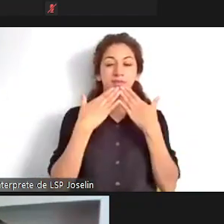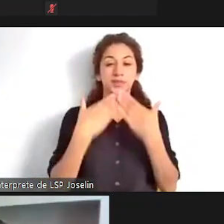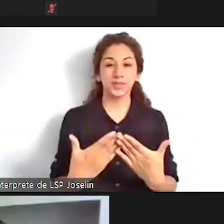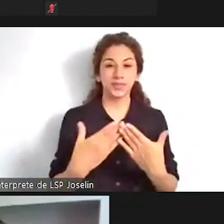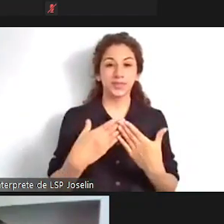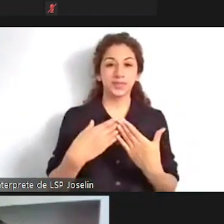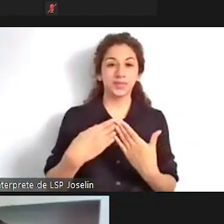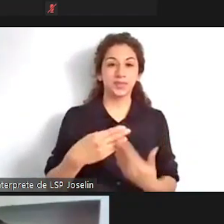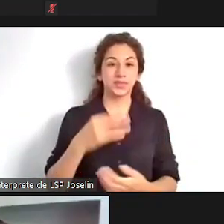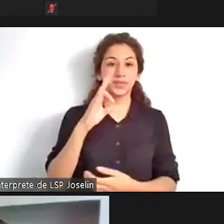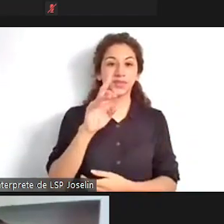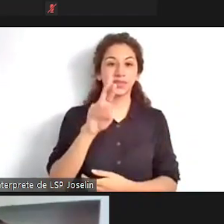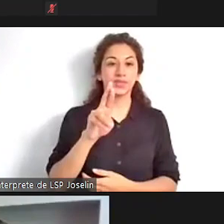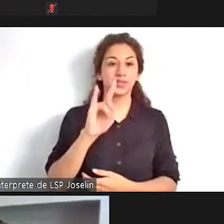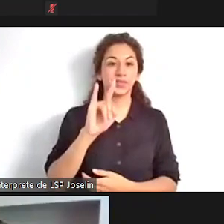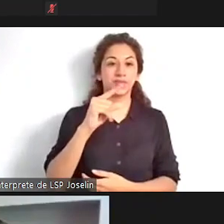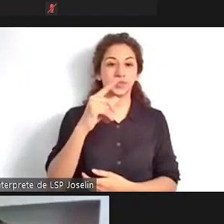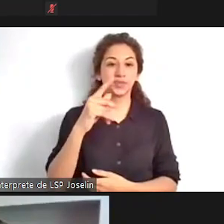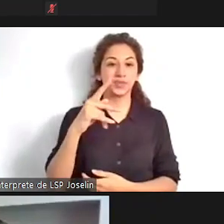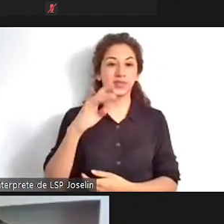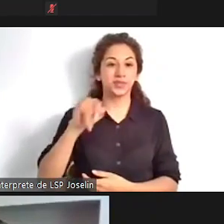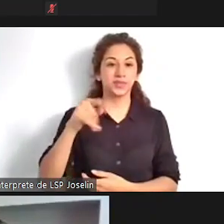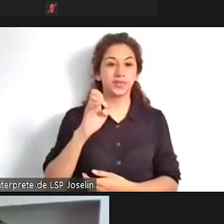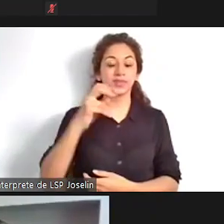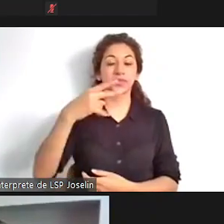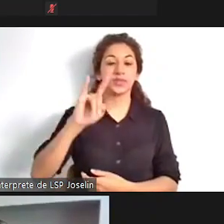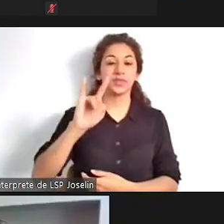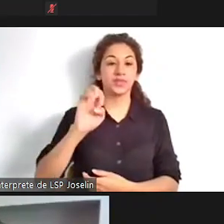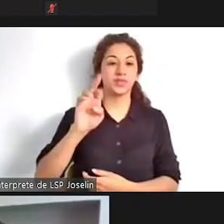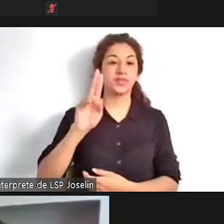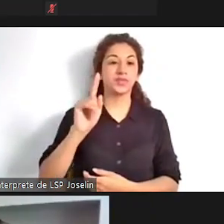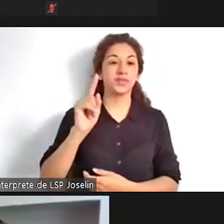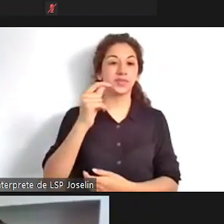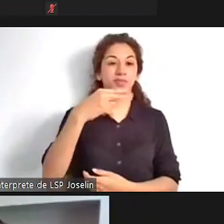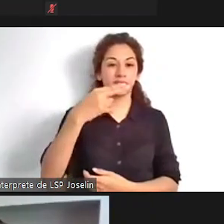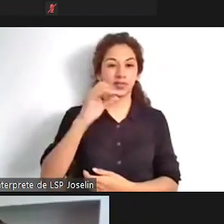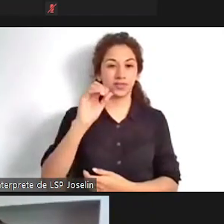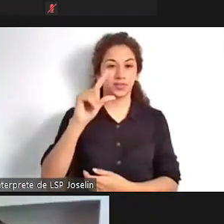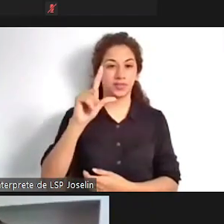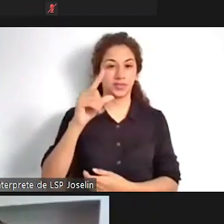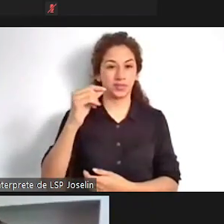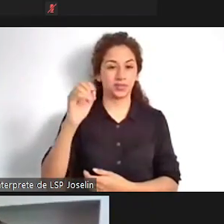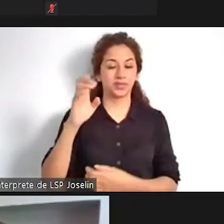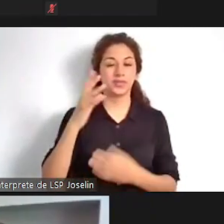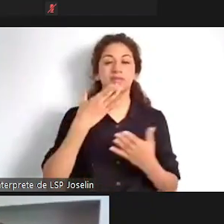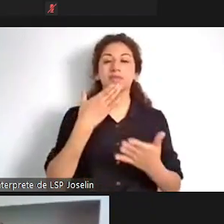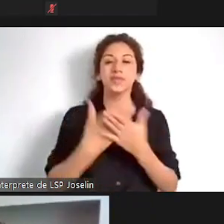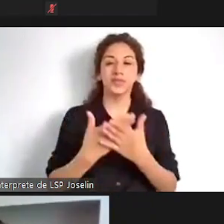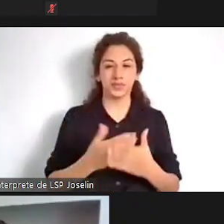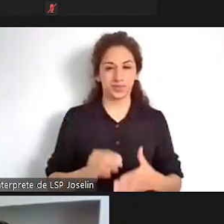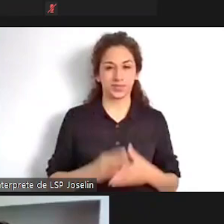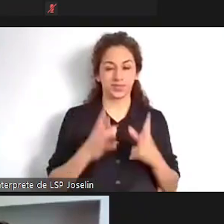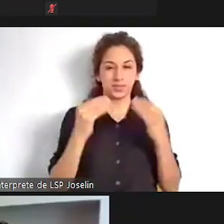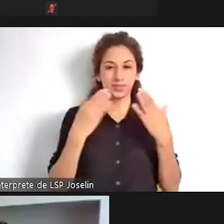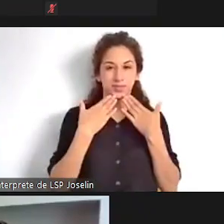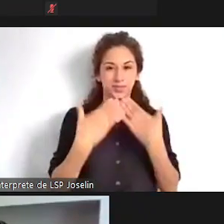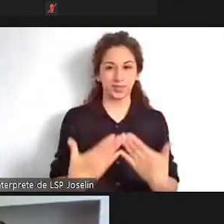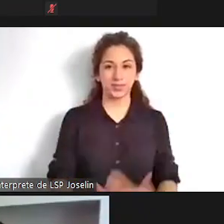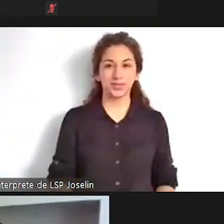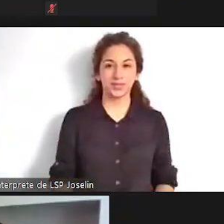you very much thank you very much alberto and olga we'll see you soon have a good day